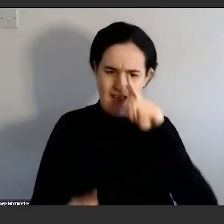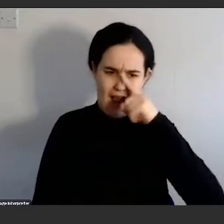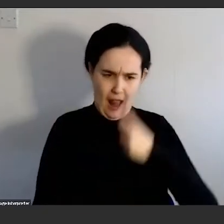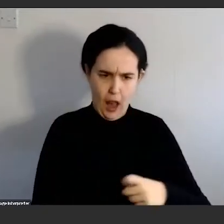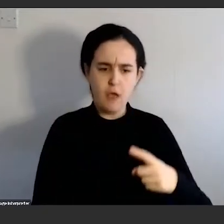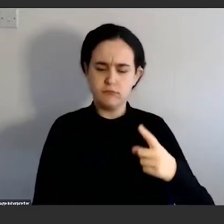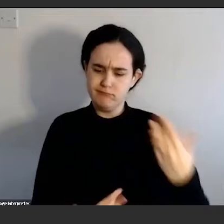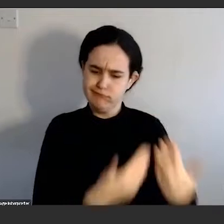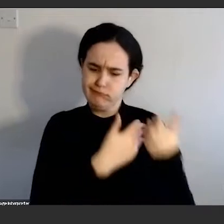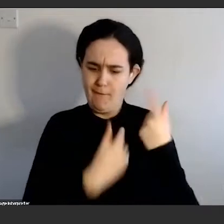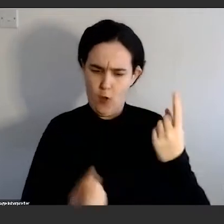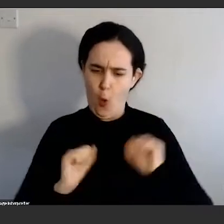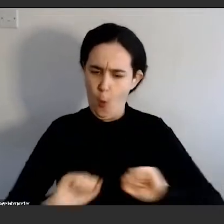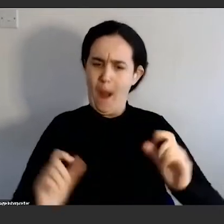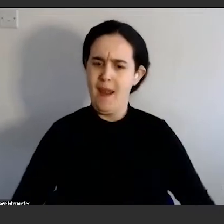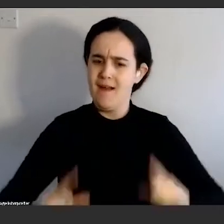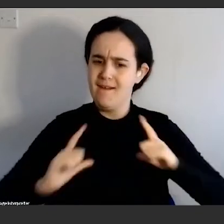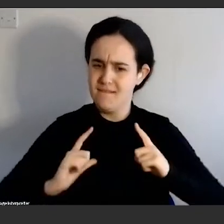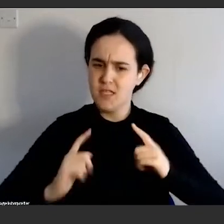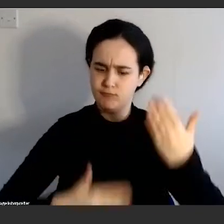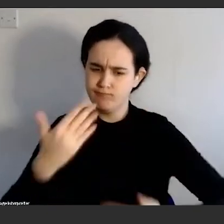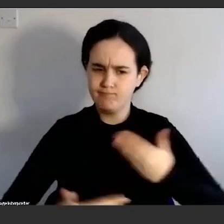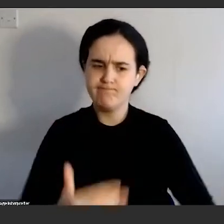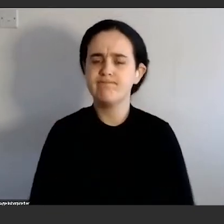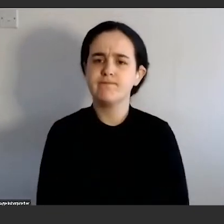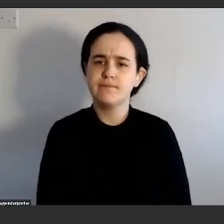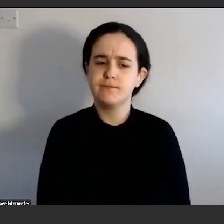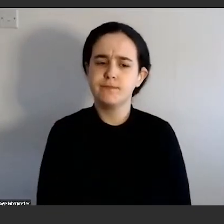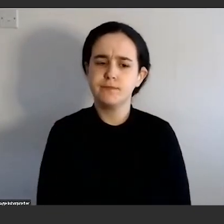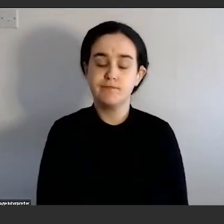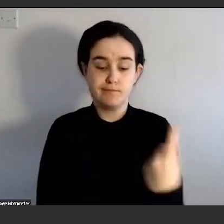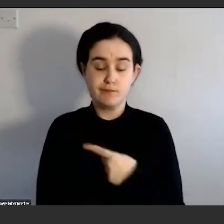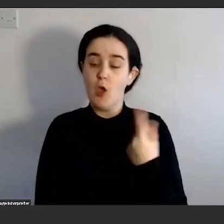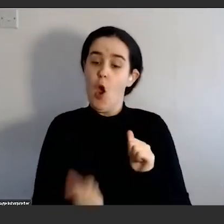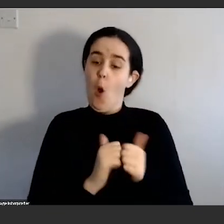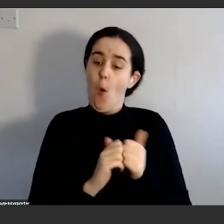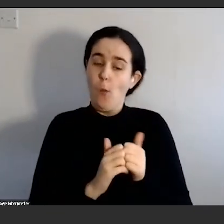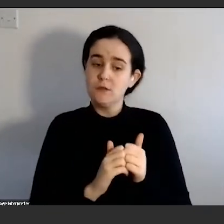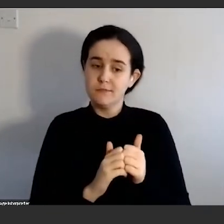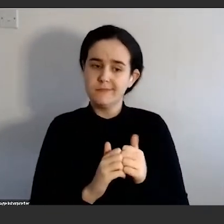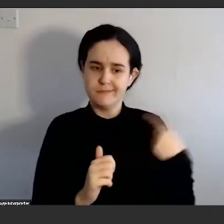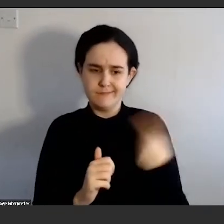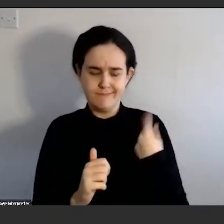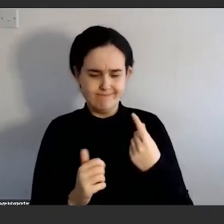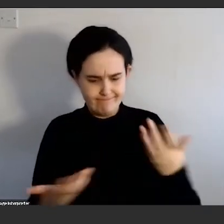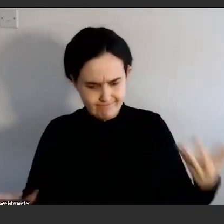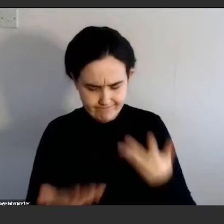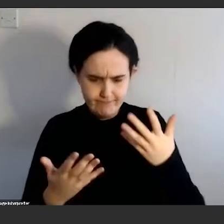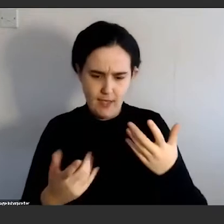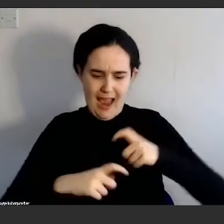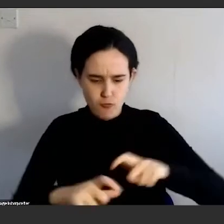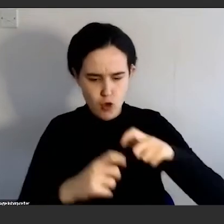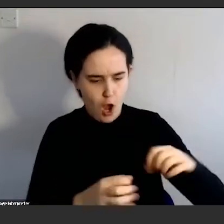As co-hosts, we will build on the progress made in London in 2018, and we will broaden the